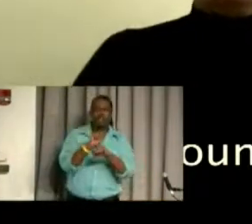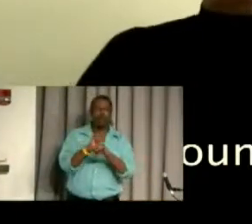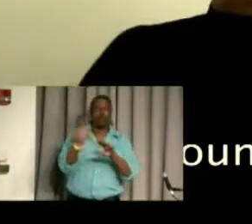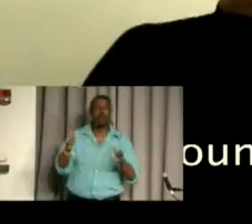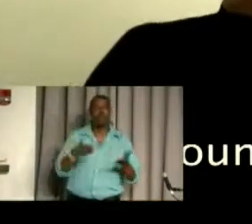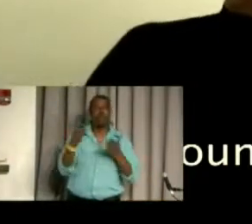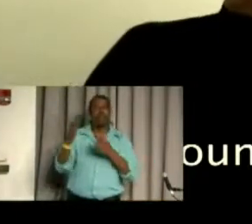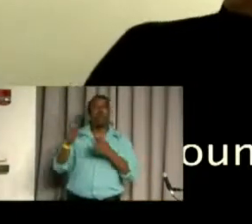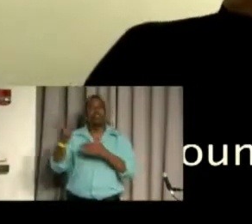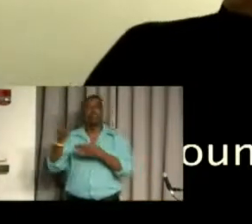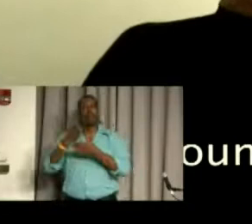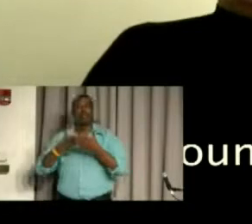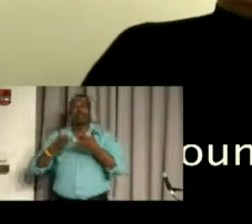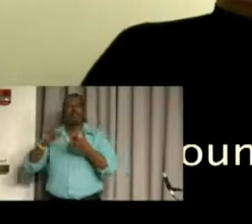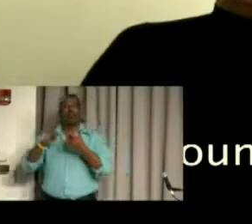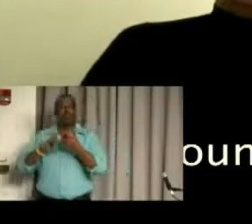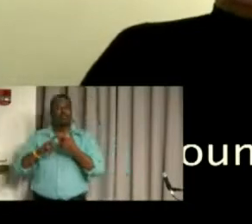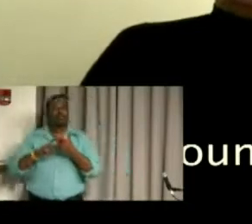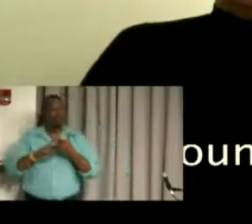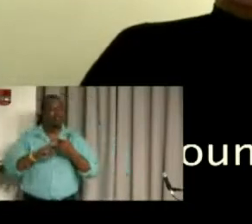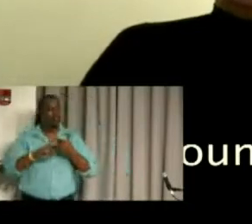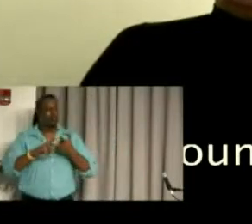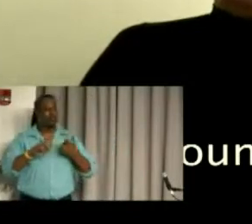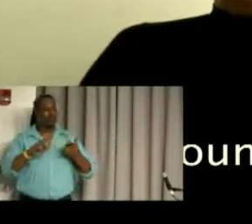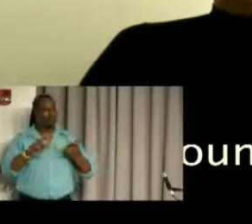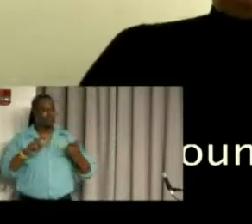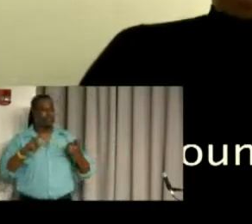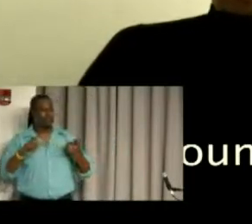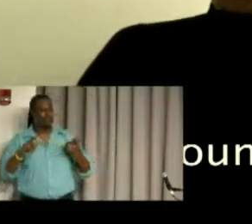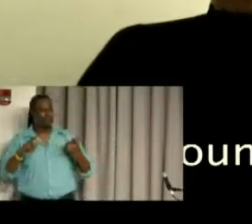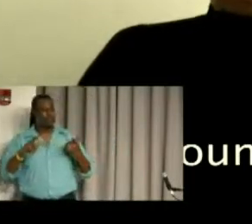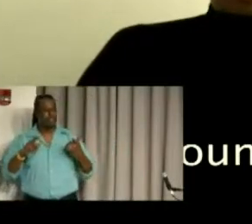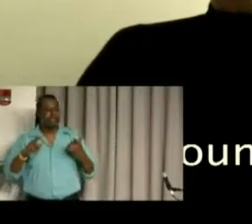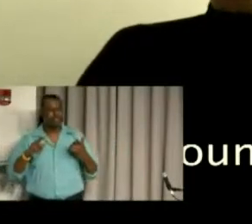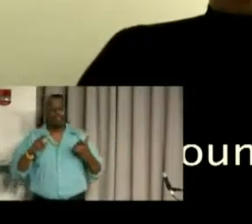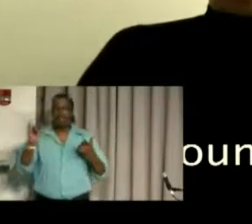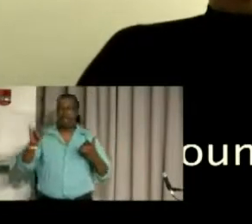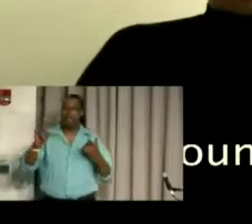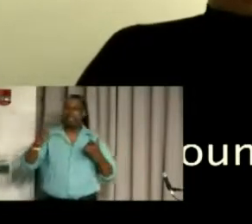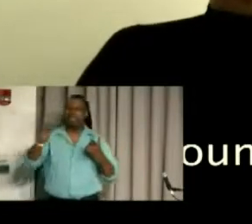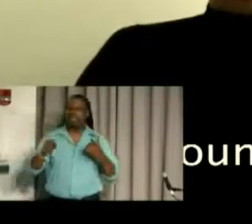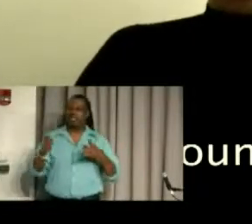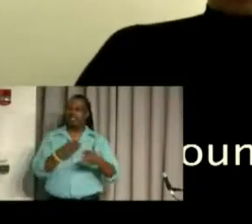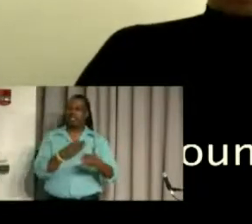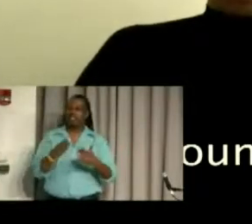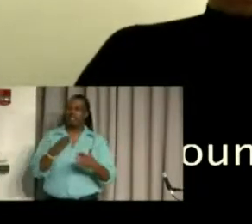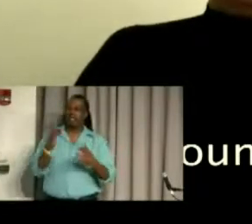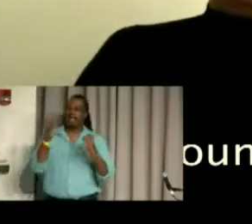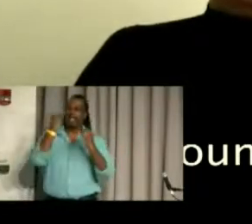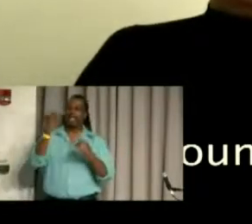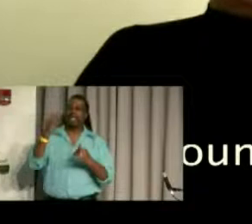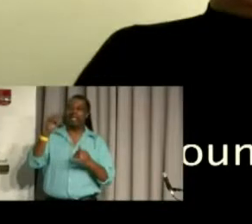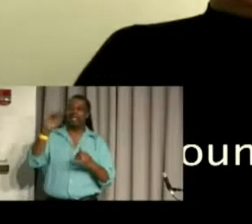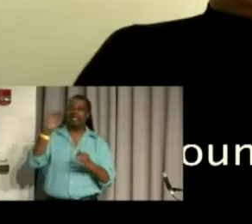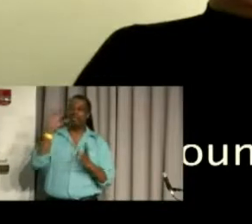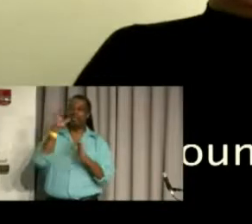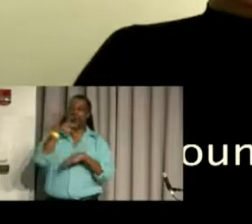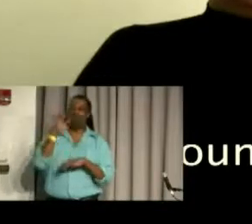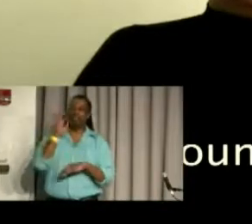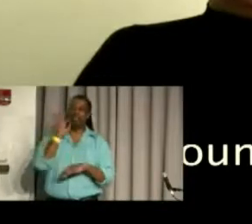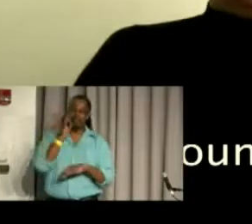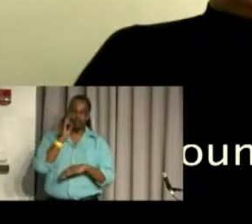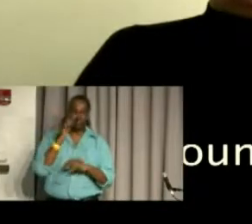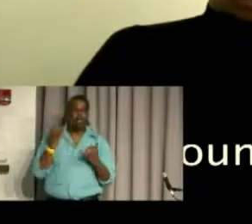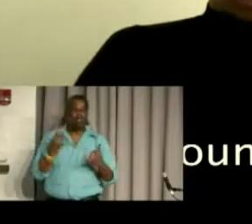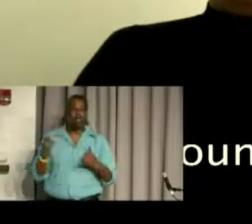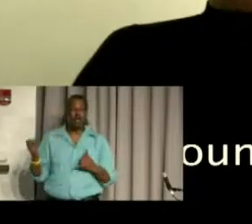to the idiom "Southern trees bearing strange fruit," right? So I want to focus you. Let's go back to the